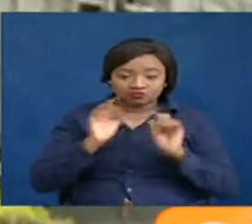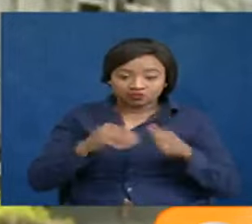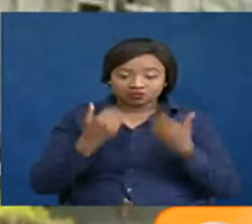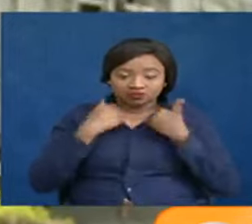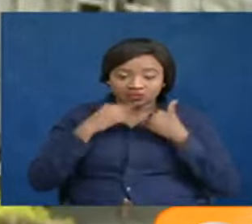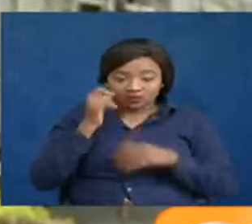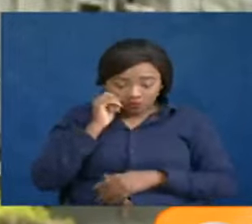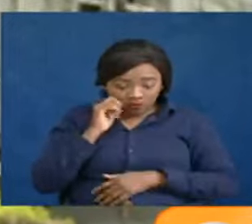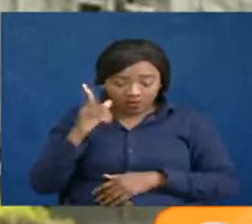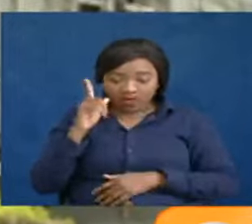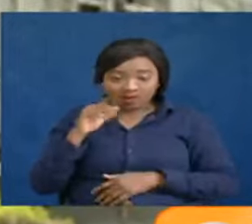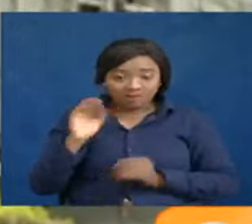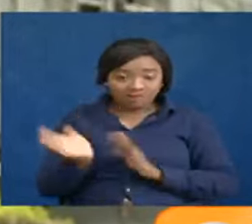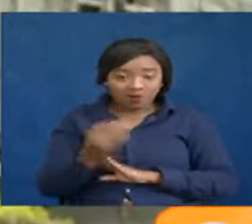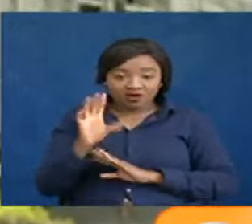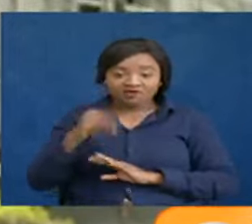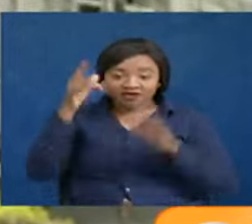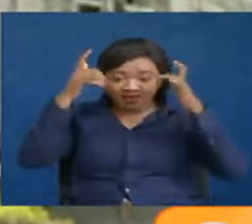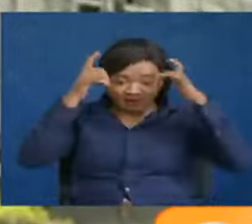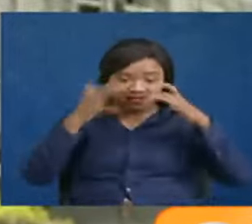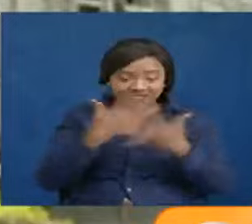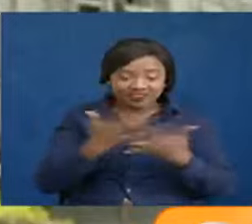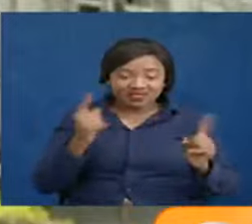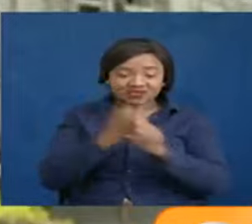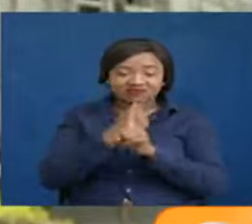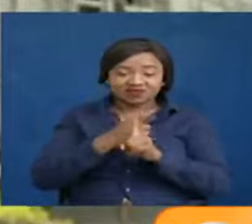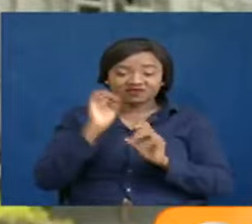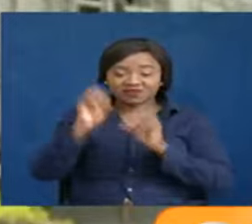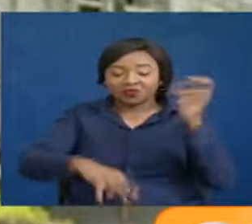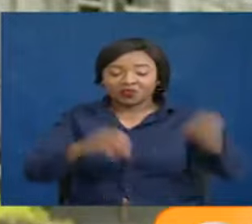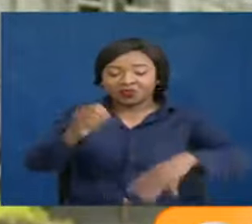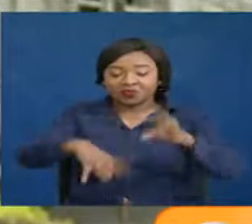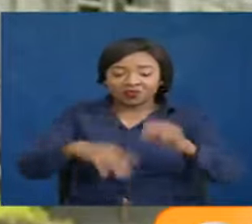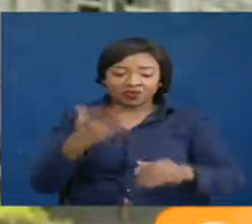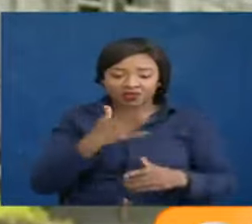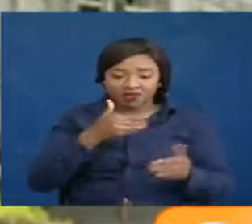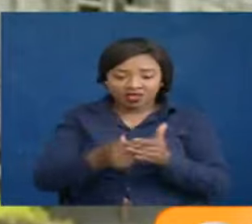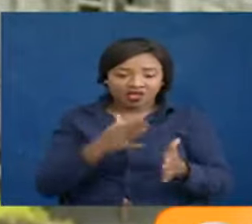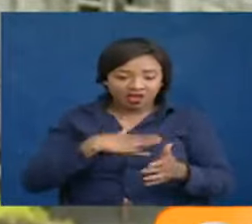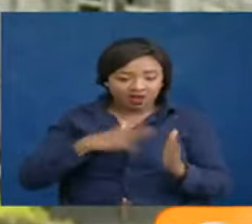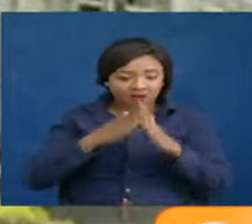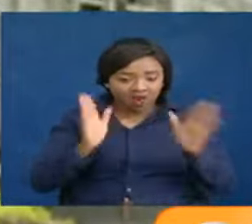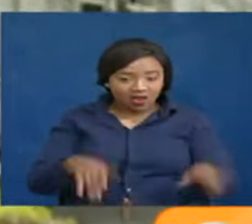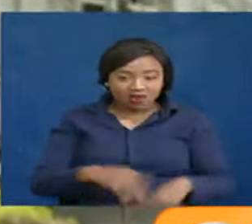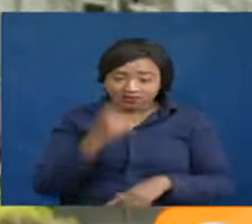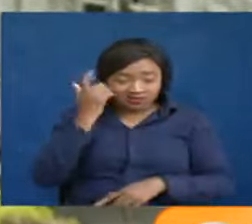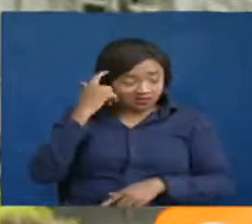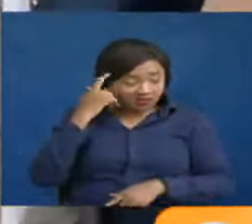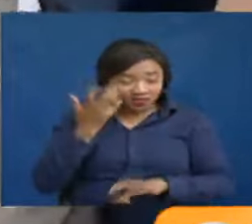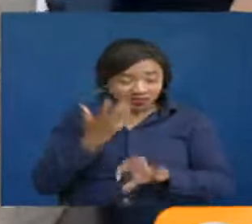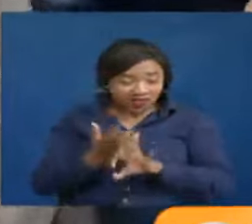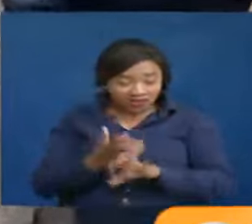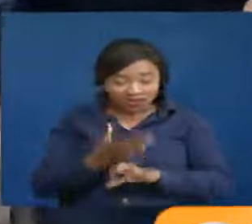upate bag of cements, helmet, ziko backyard, ziko huku mbele, tuko na watoto, mawe inaanguka